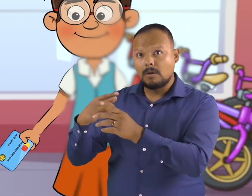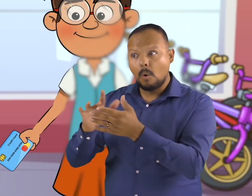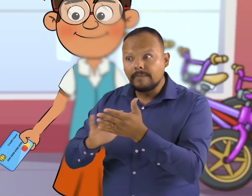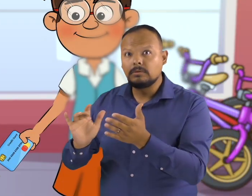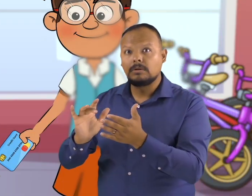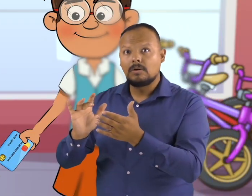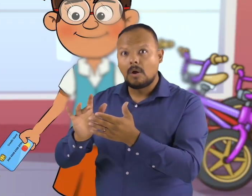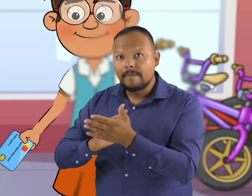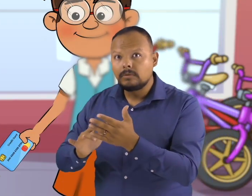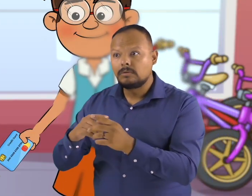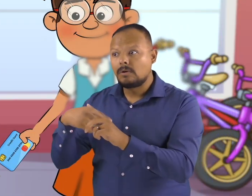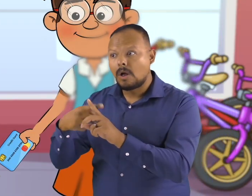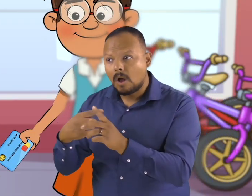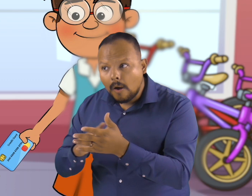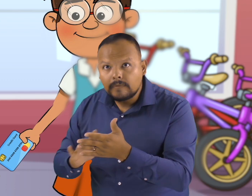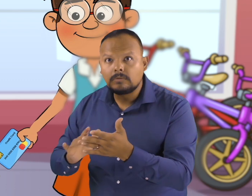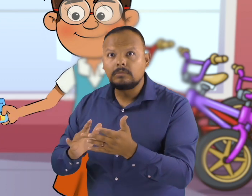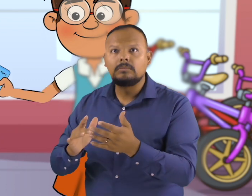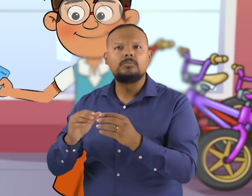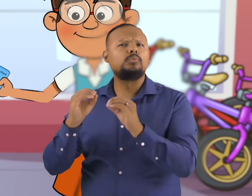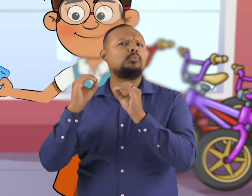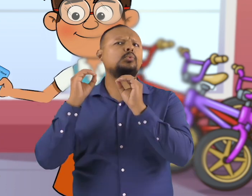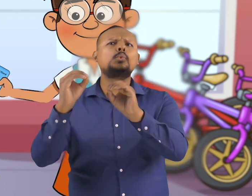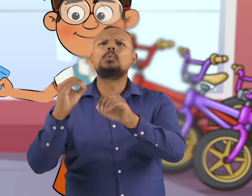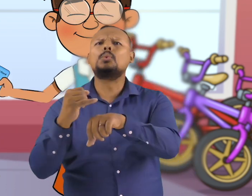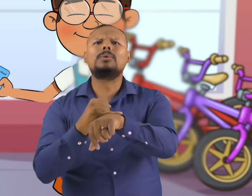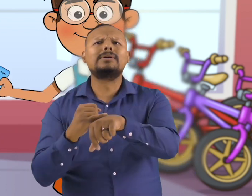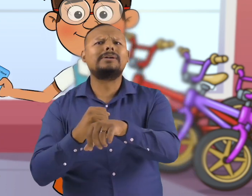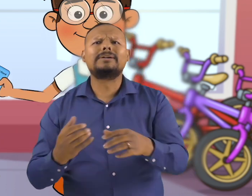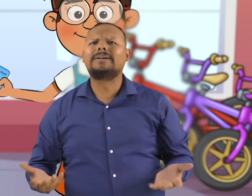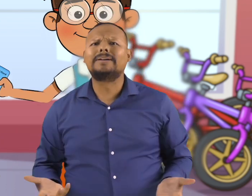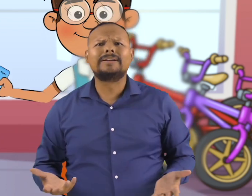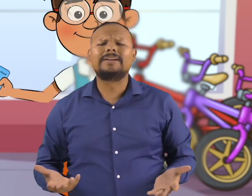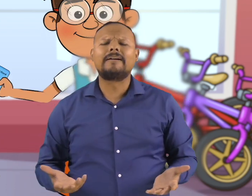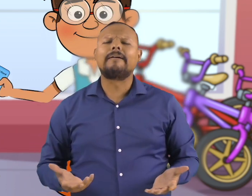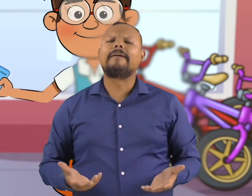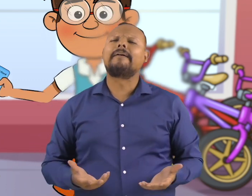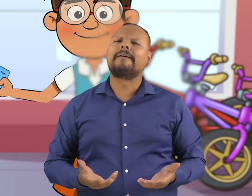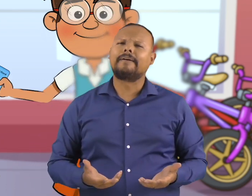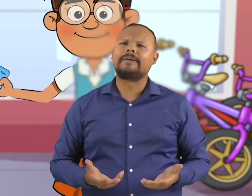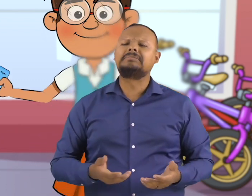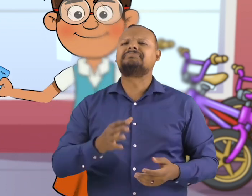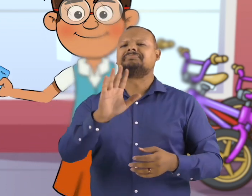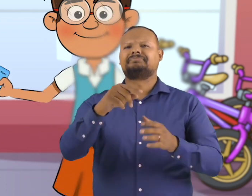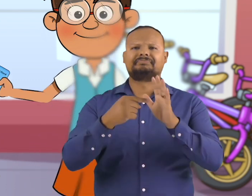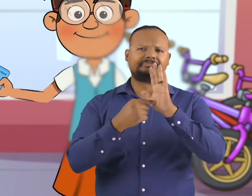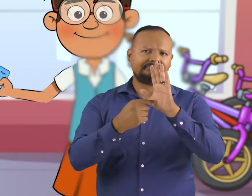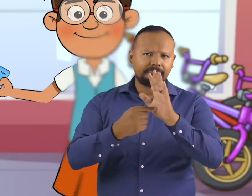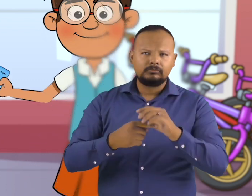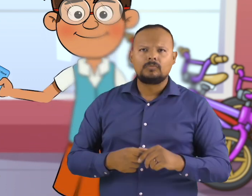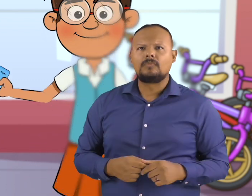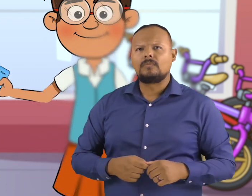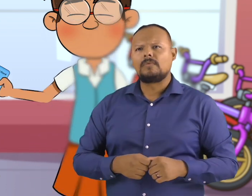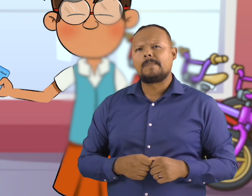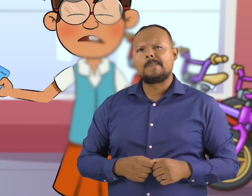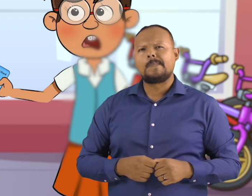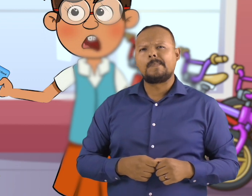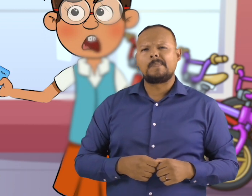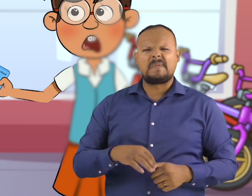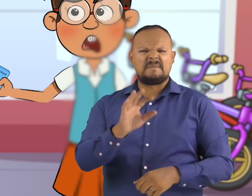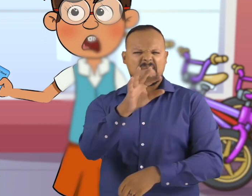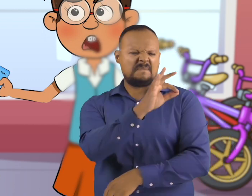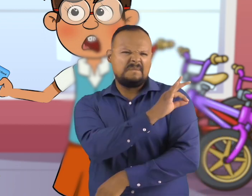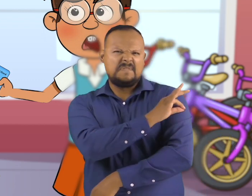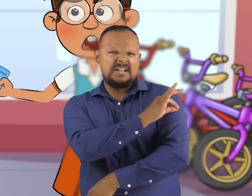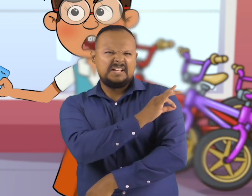frankie finance is thinking about charging a new bike on her credit card that costs 350